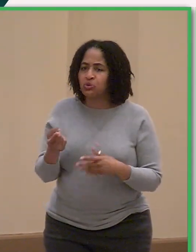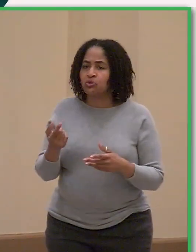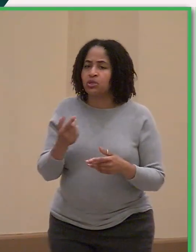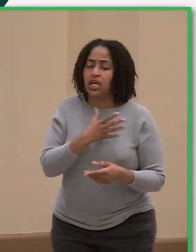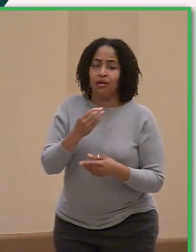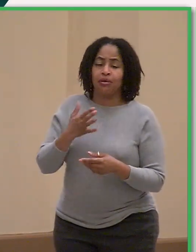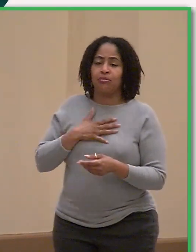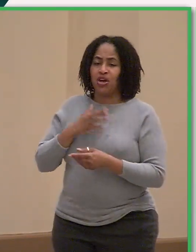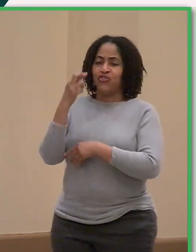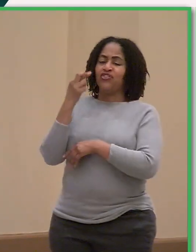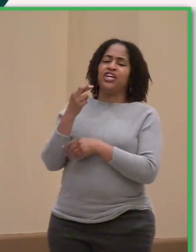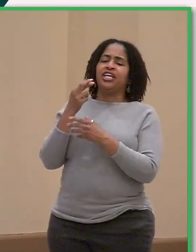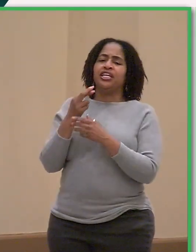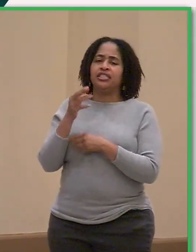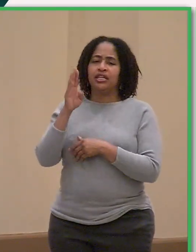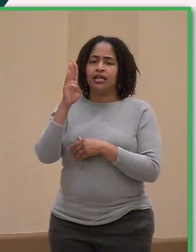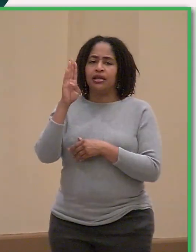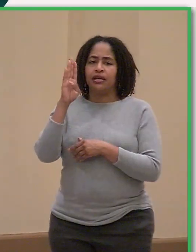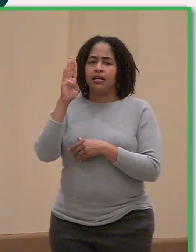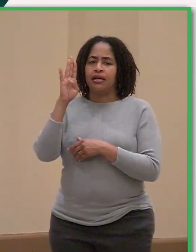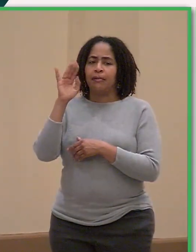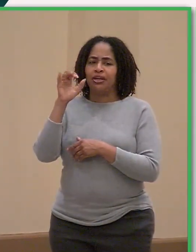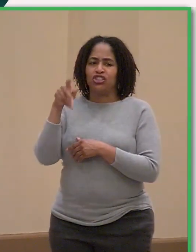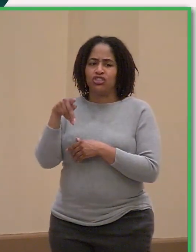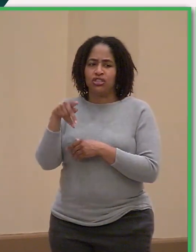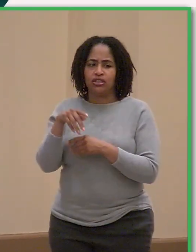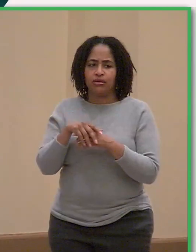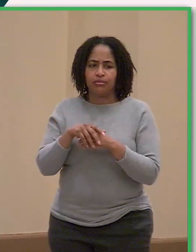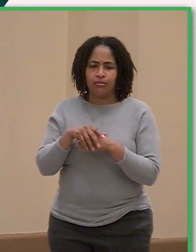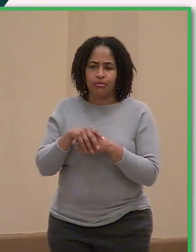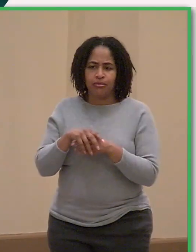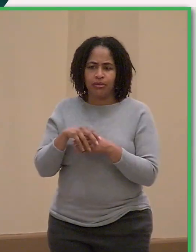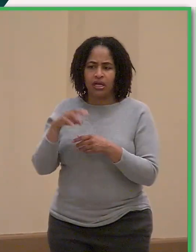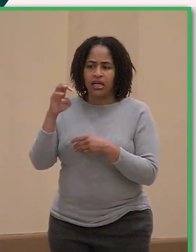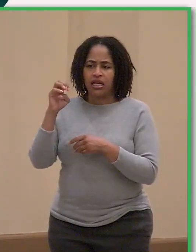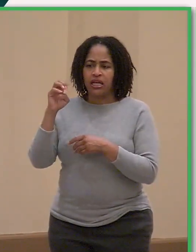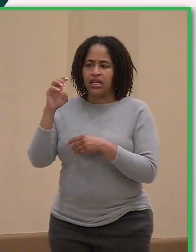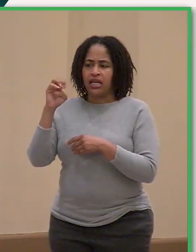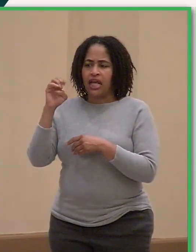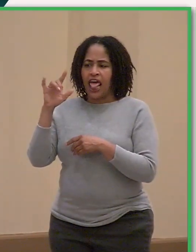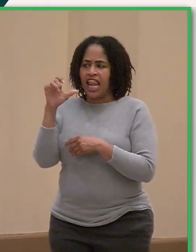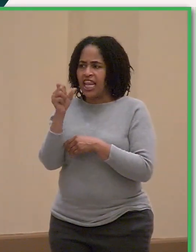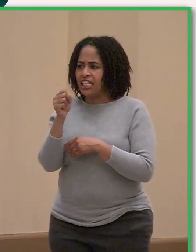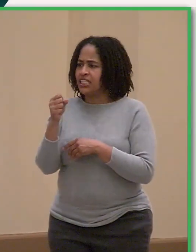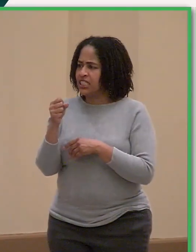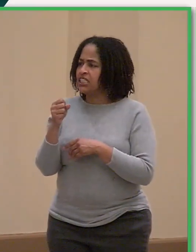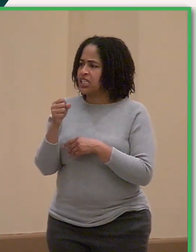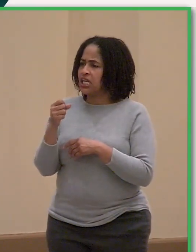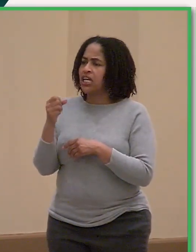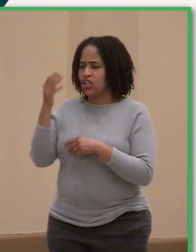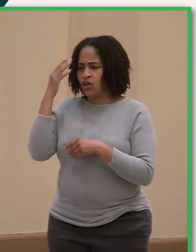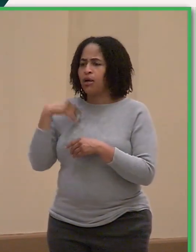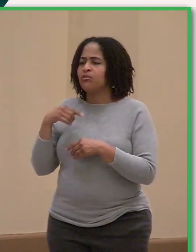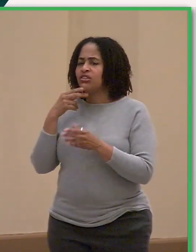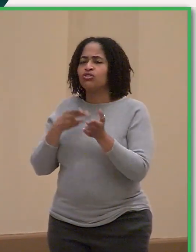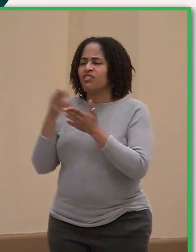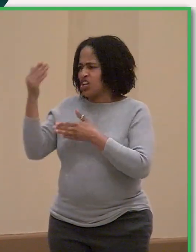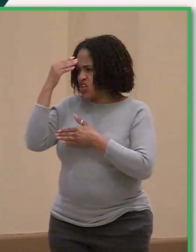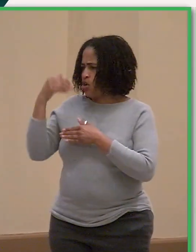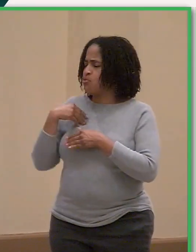friend, Bishop David Ellis, I say I'm telling the truth. He knew me to be an